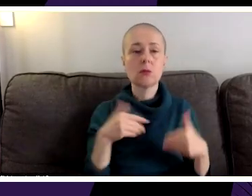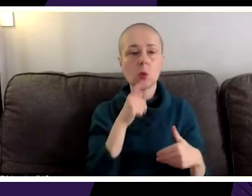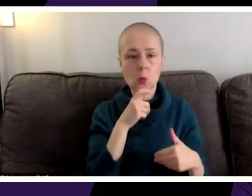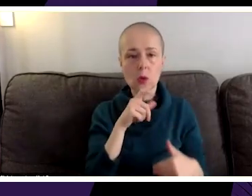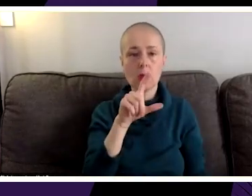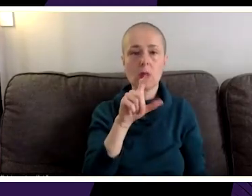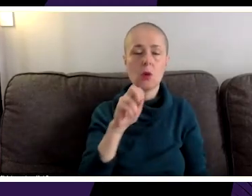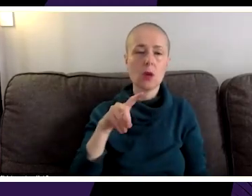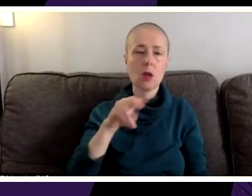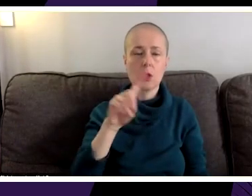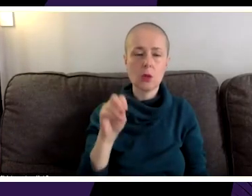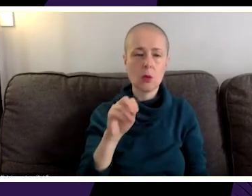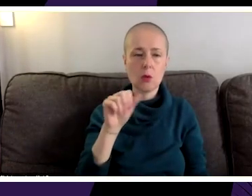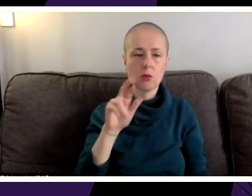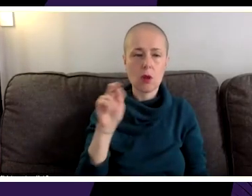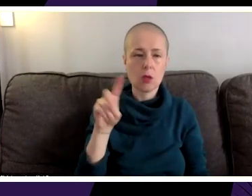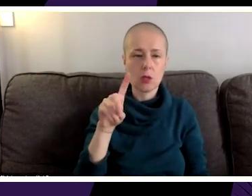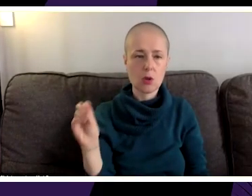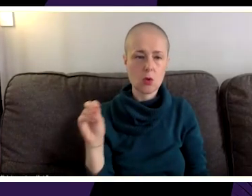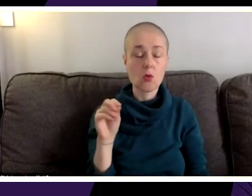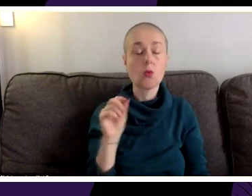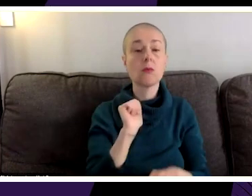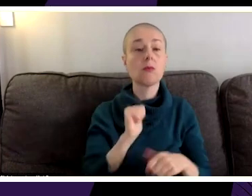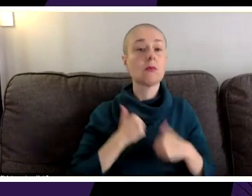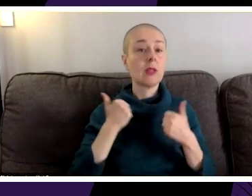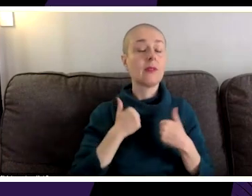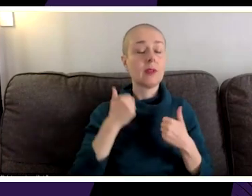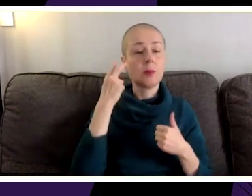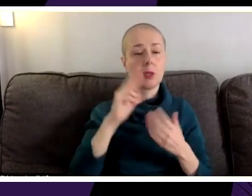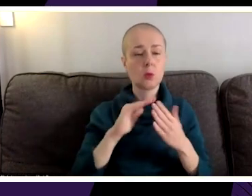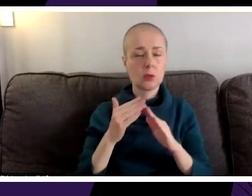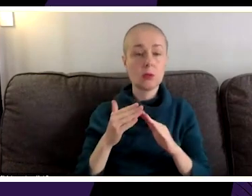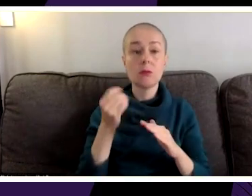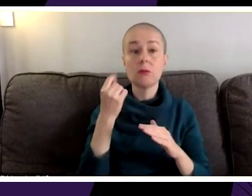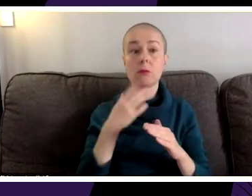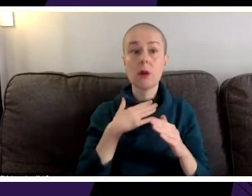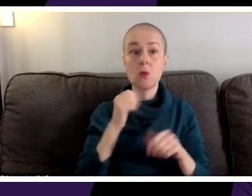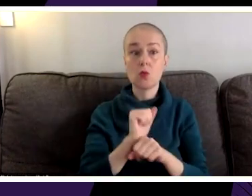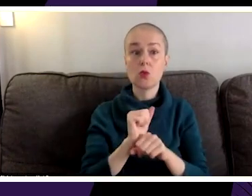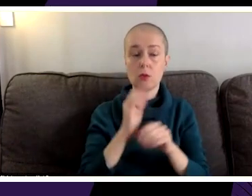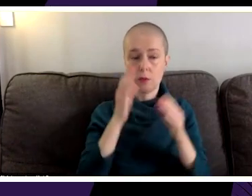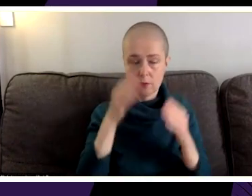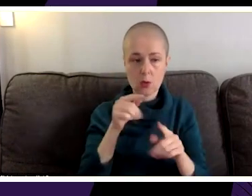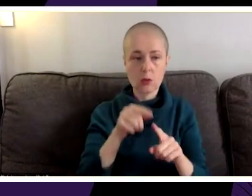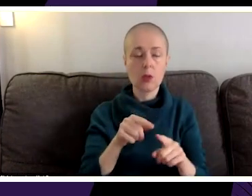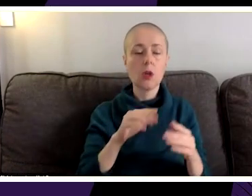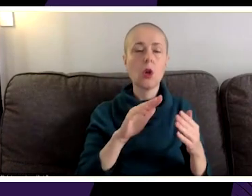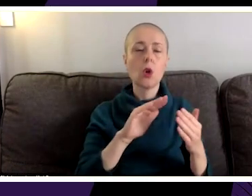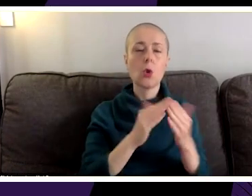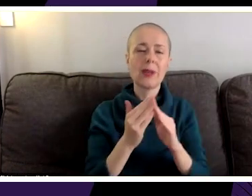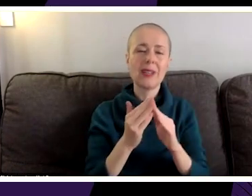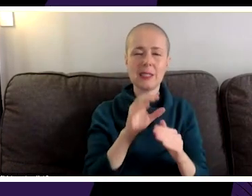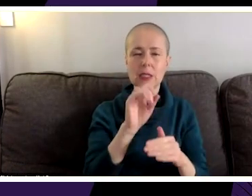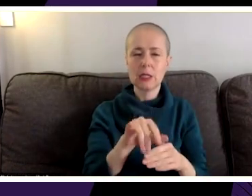I'm a media artist based in Mexico City, and my work focuses on the creation of urban tactical devices,